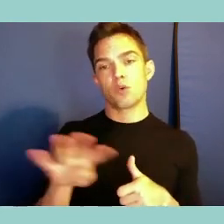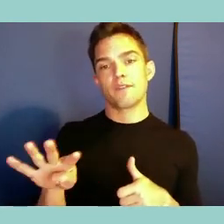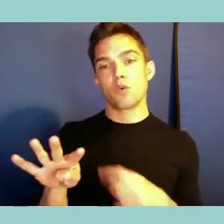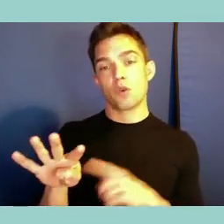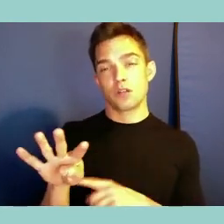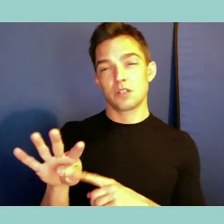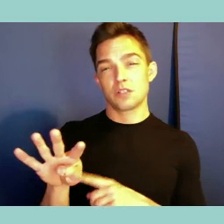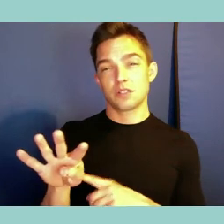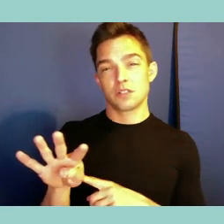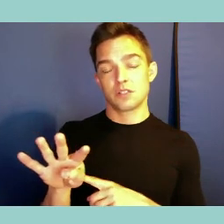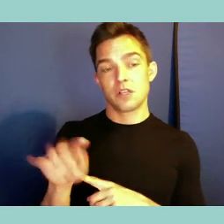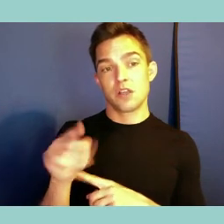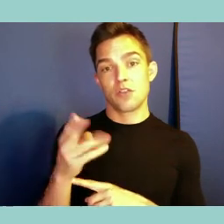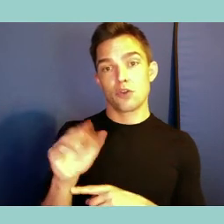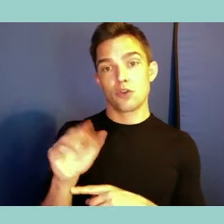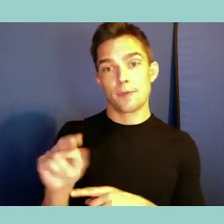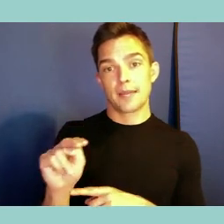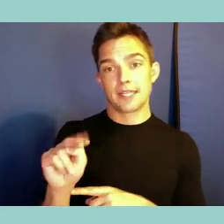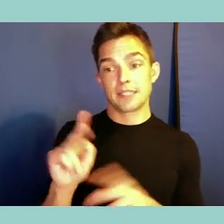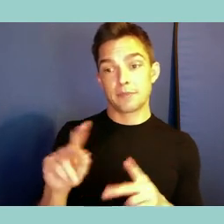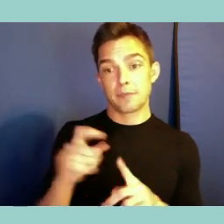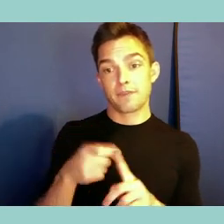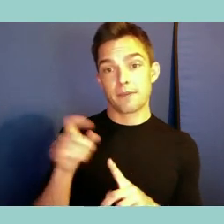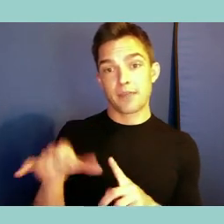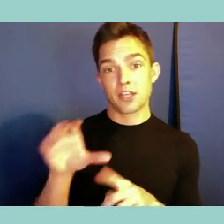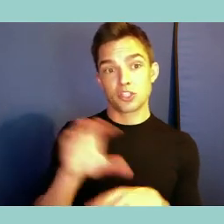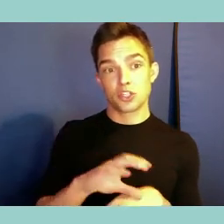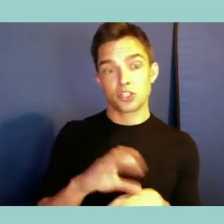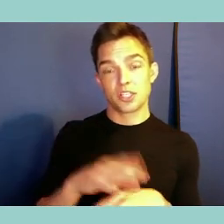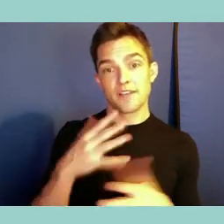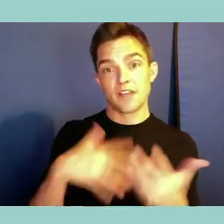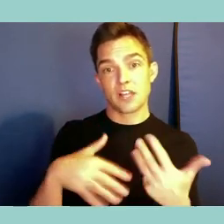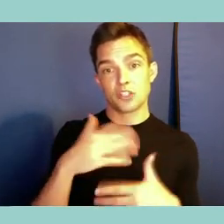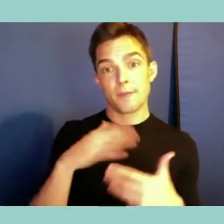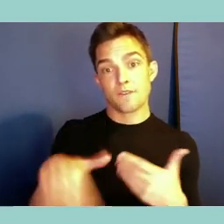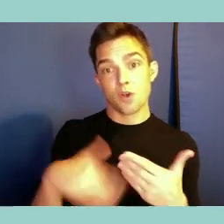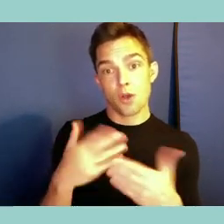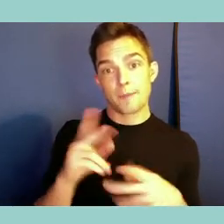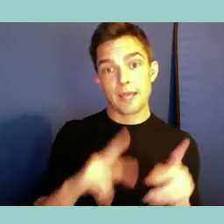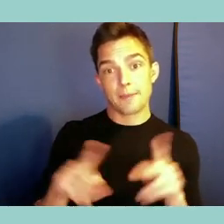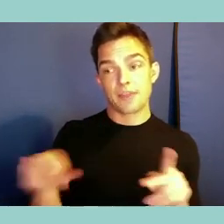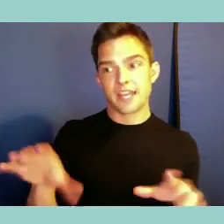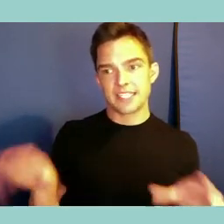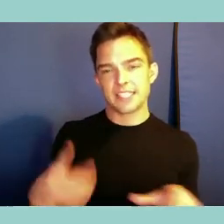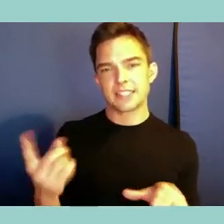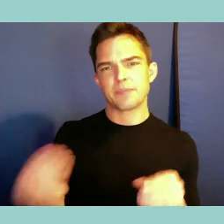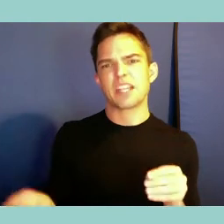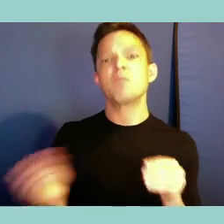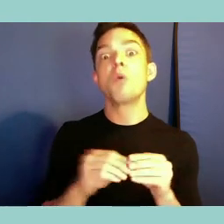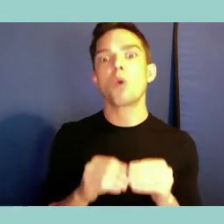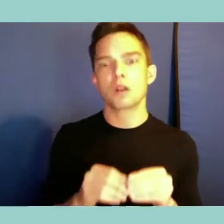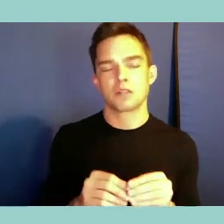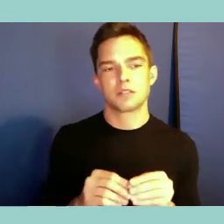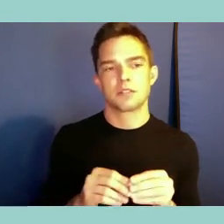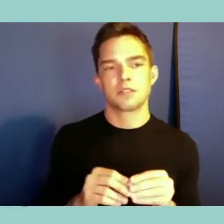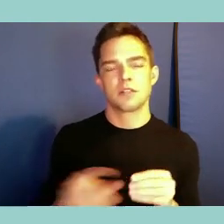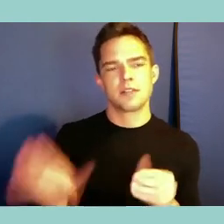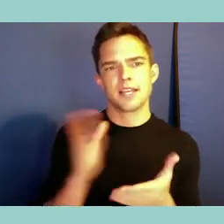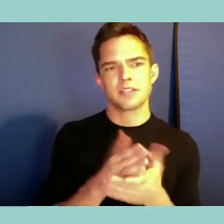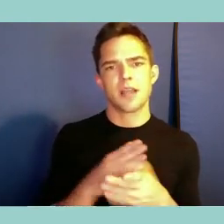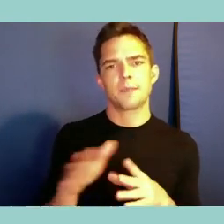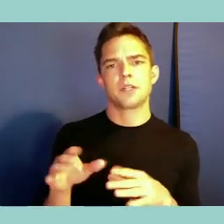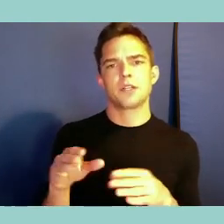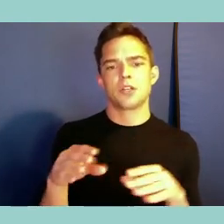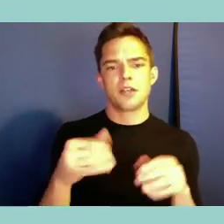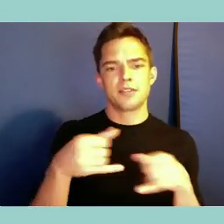1944. And Thurman and the people of the Church for the Fellowship of All Peoples did something more. They'd stopped moving